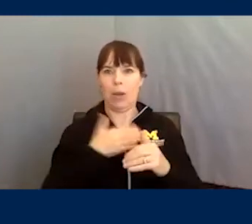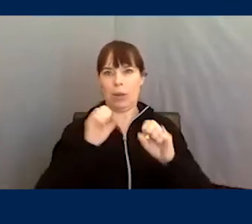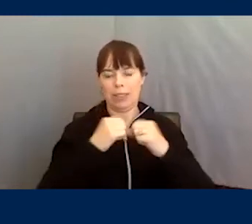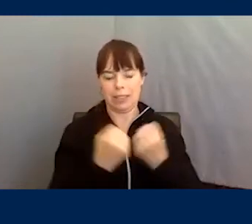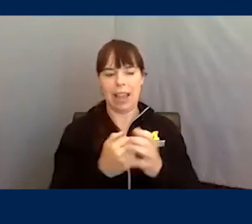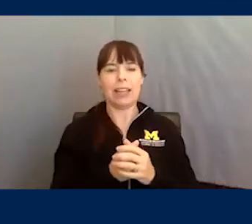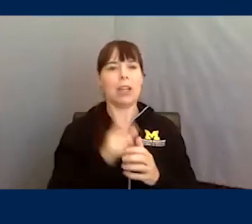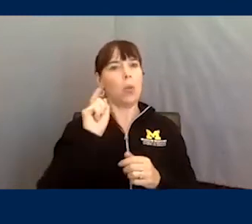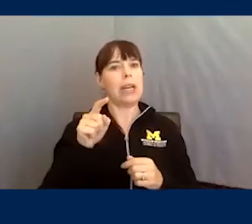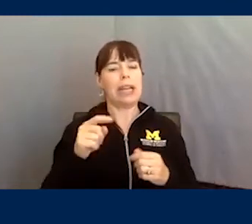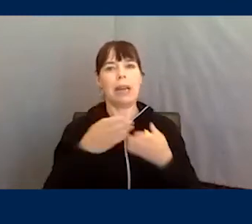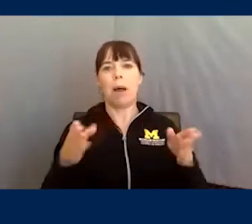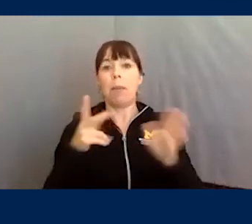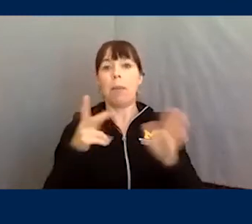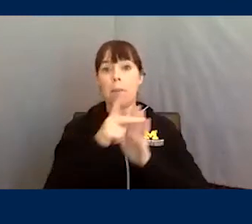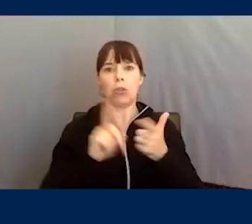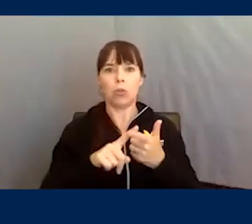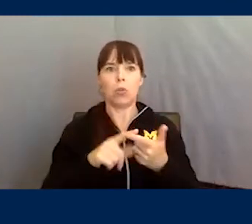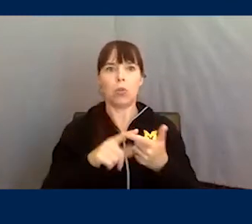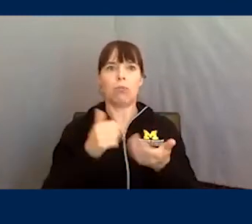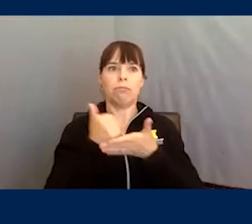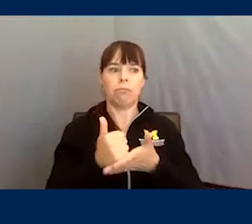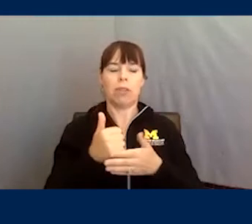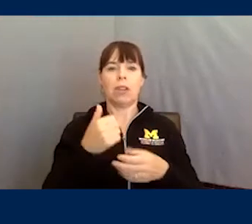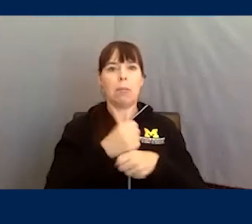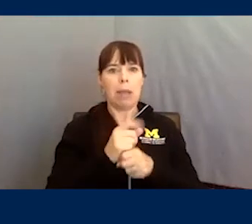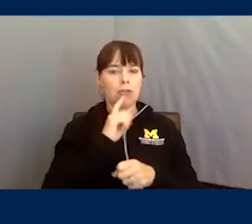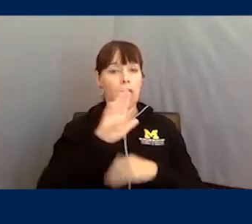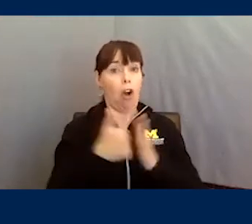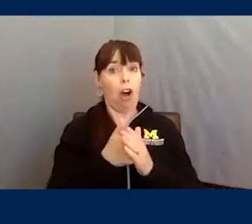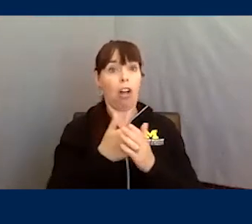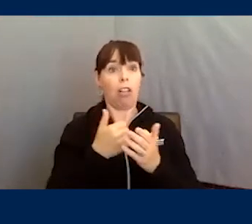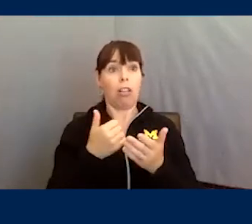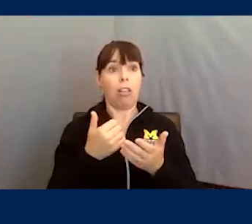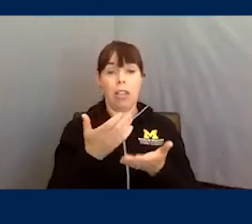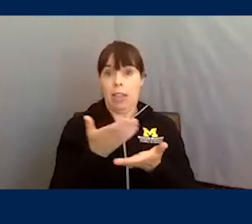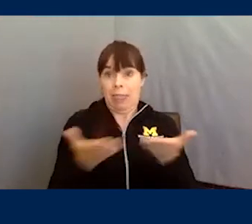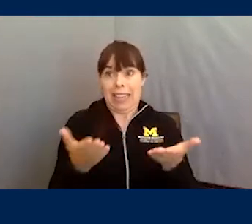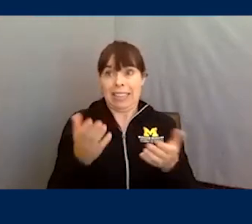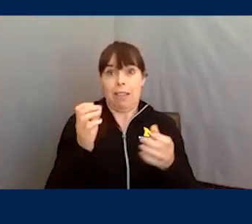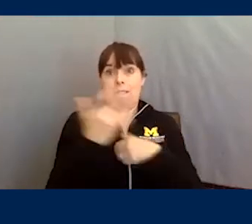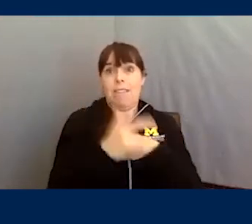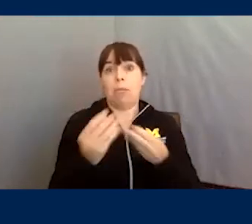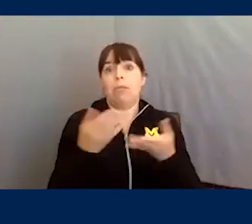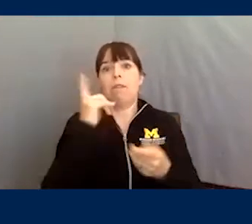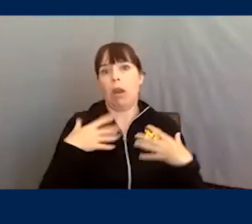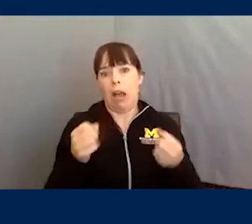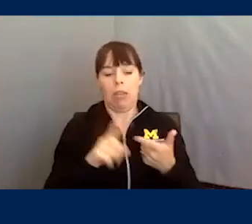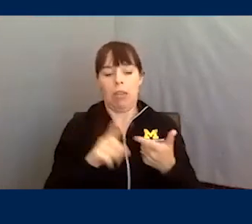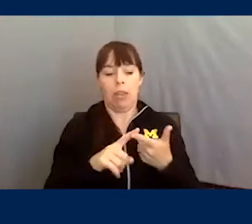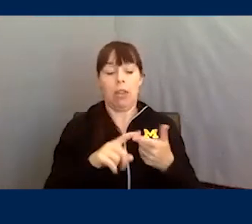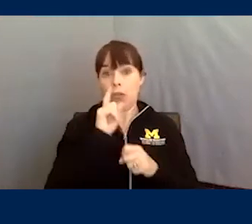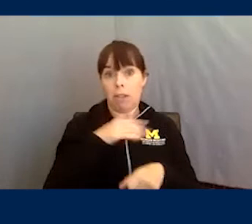We need public policy to better, first of all, ensure all the material conditions of health, which are food